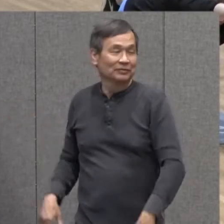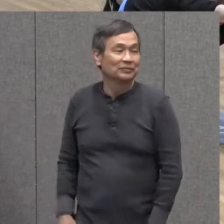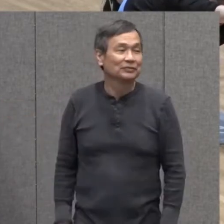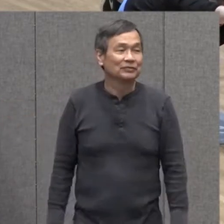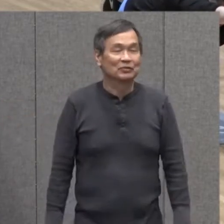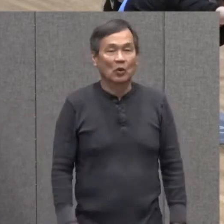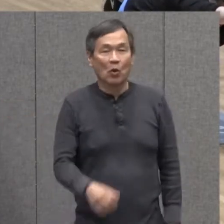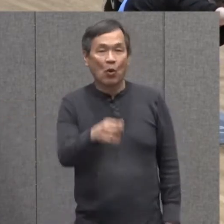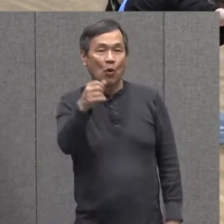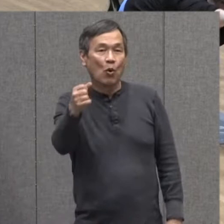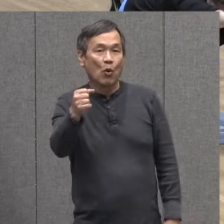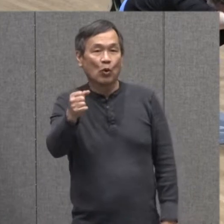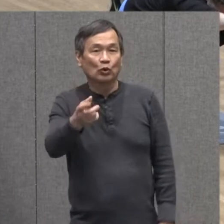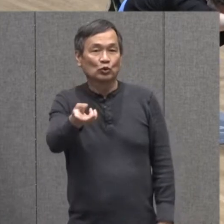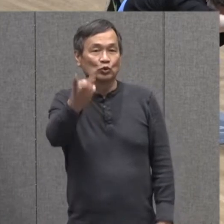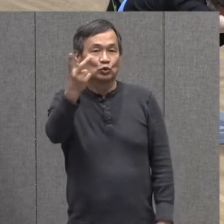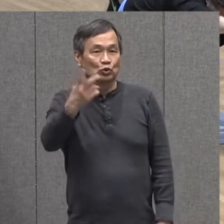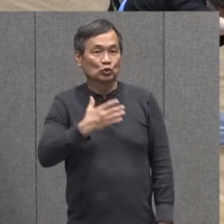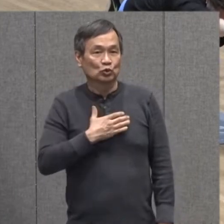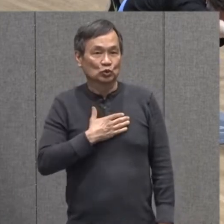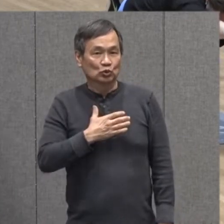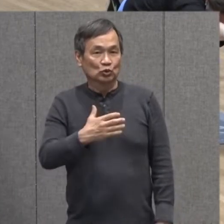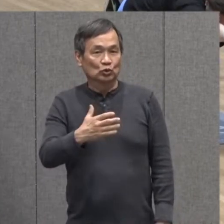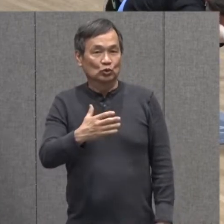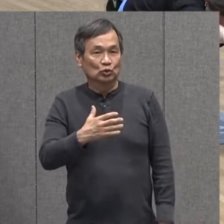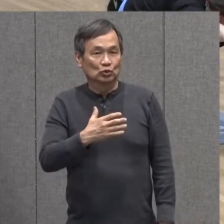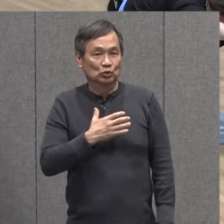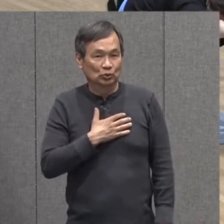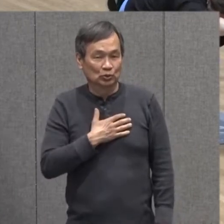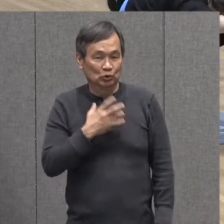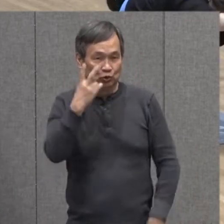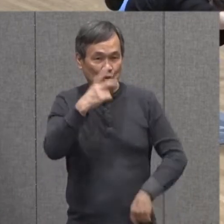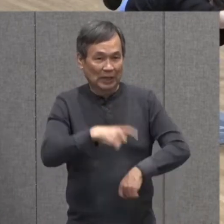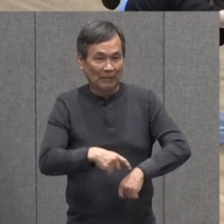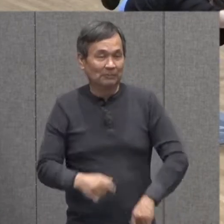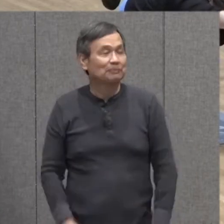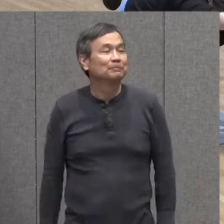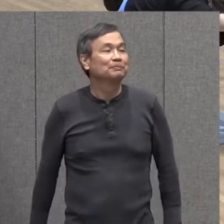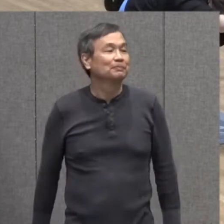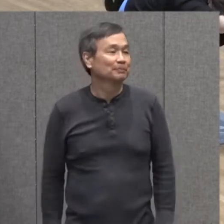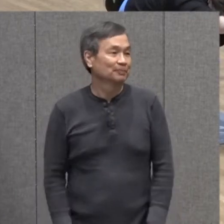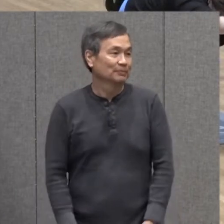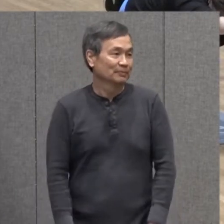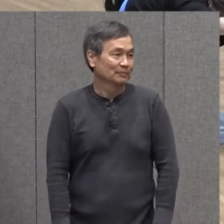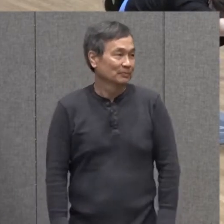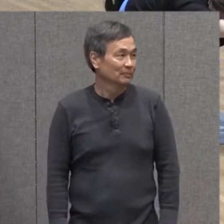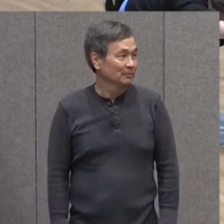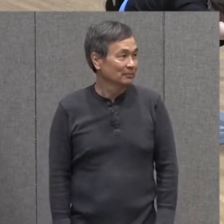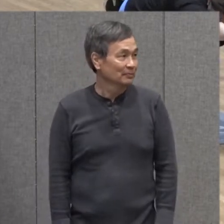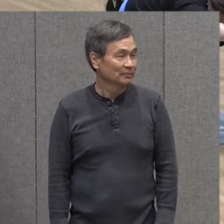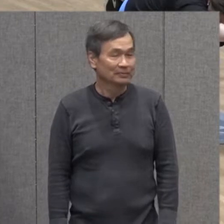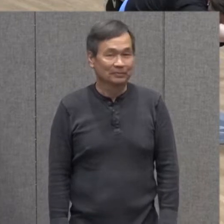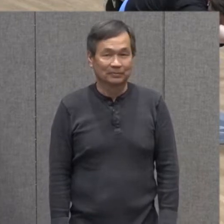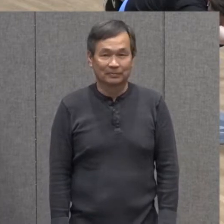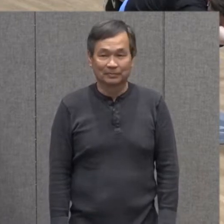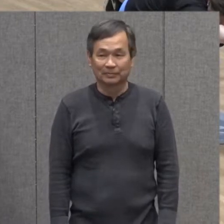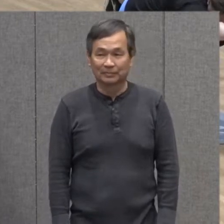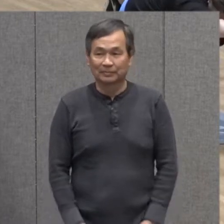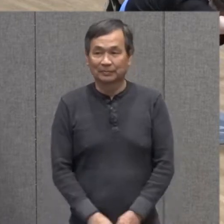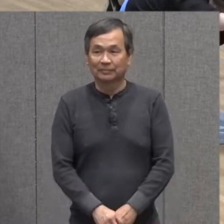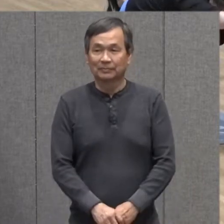and hold this and take 2 deep breaths. Mano derecha, pie izquierdo, 2 respiraciones